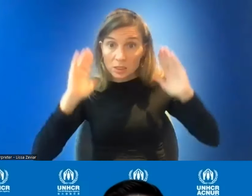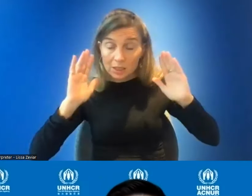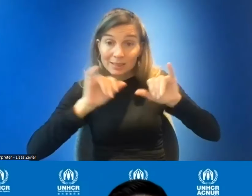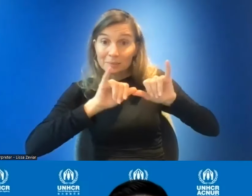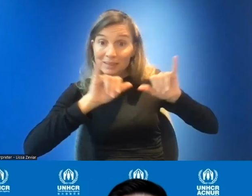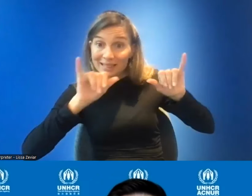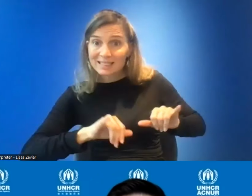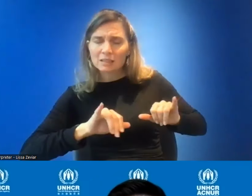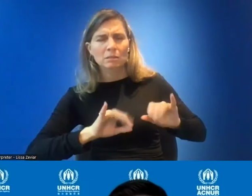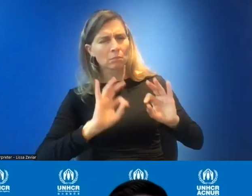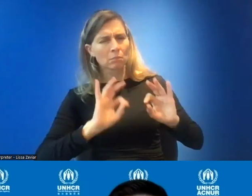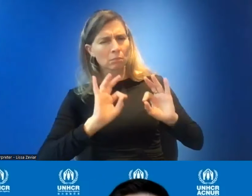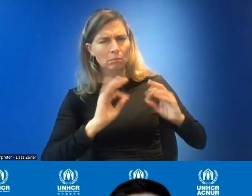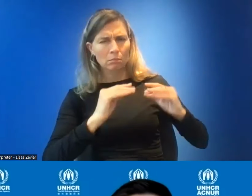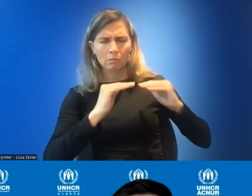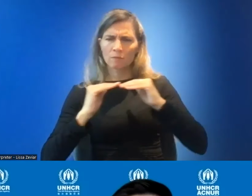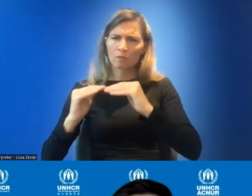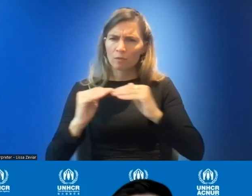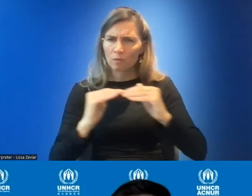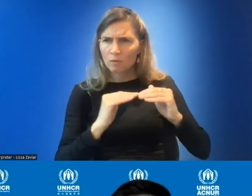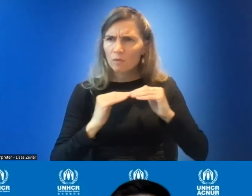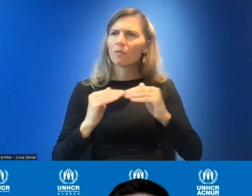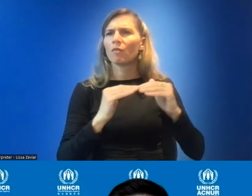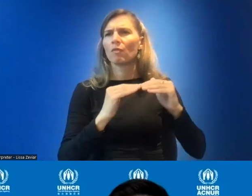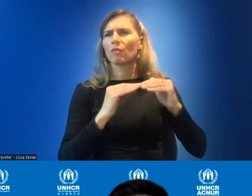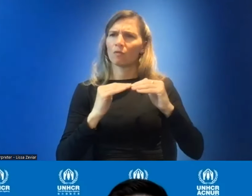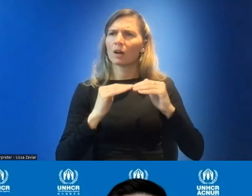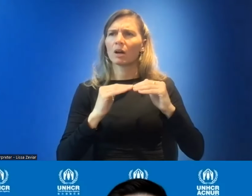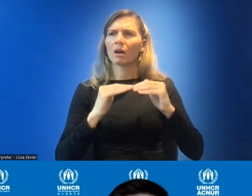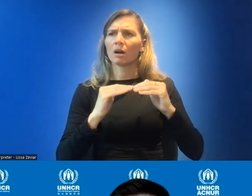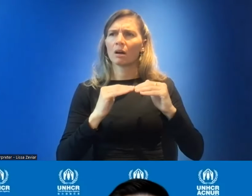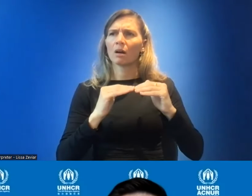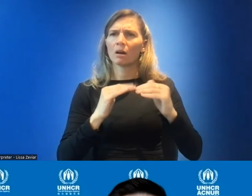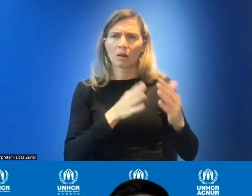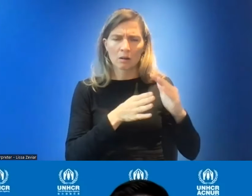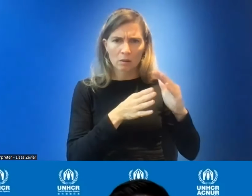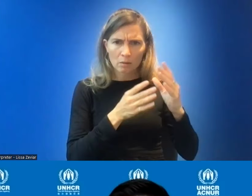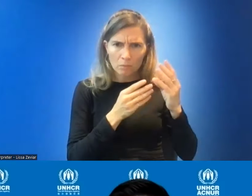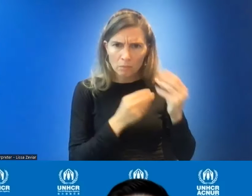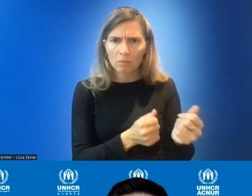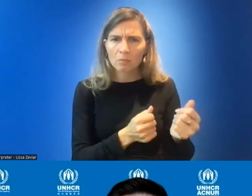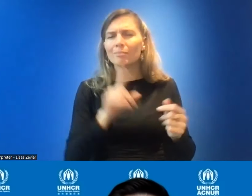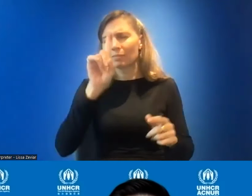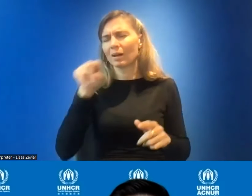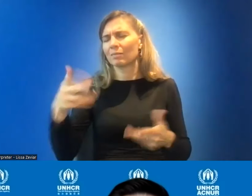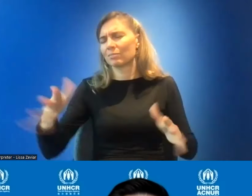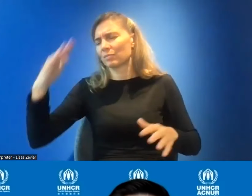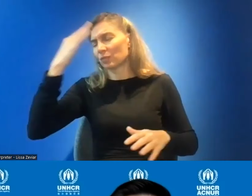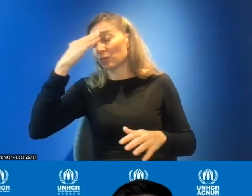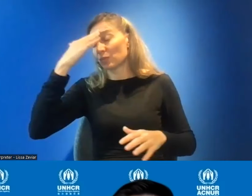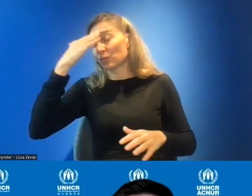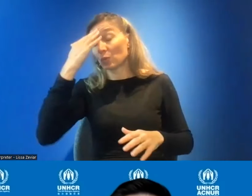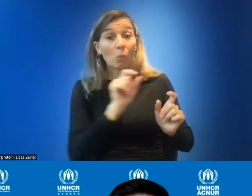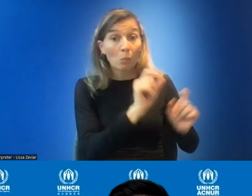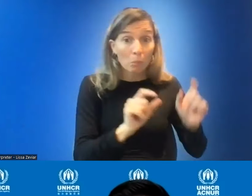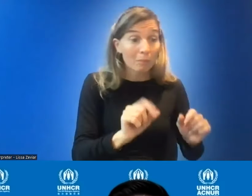effective, they also have to accommodate the fact that people fleeing don't always have the ability to collect every possible document, and that they